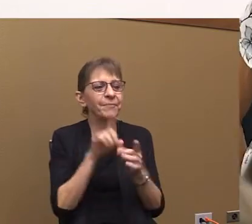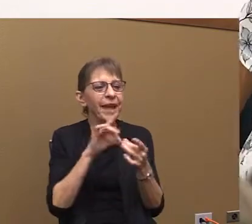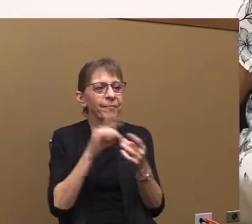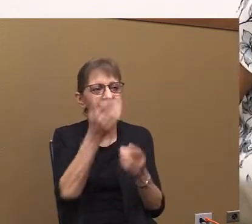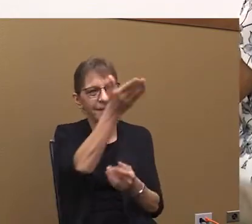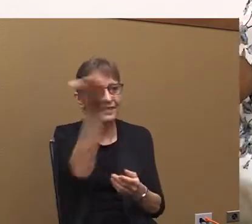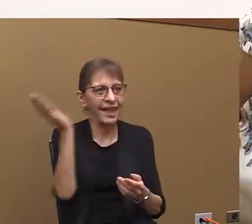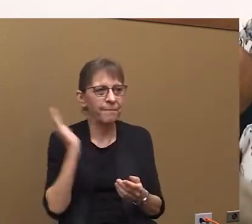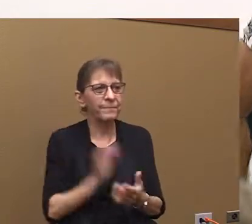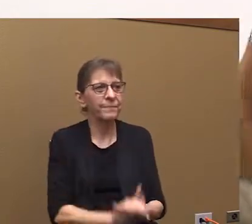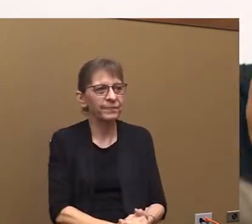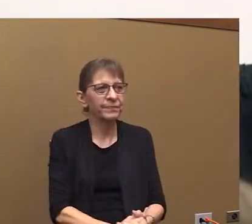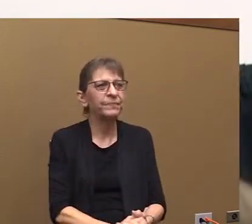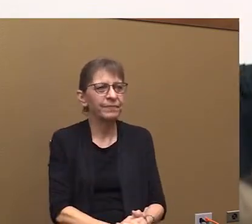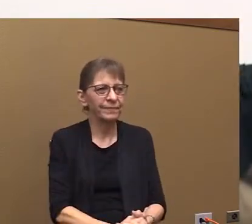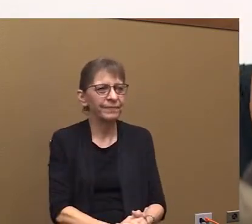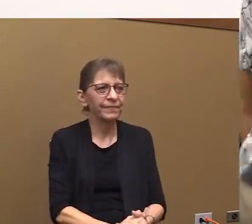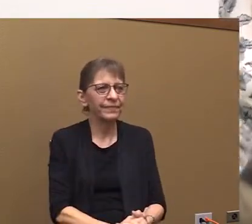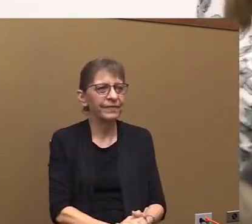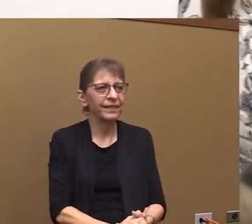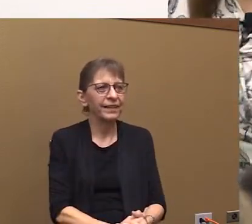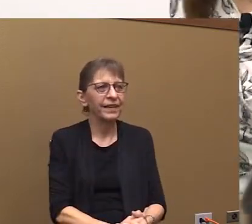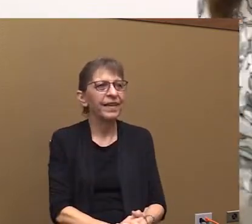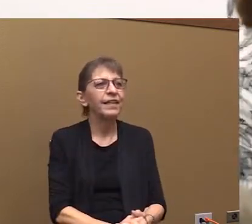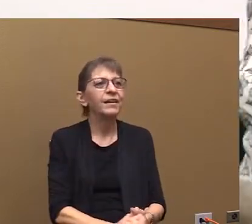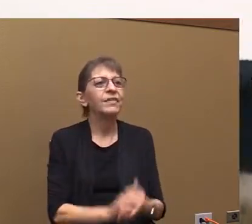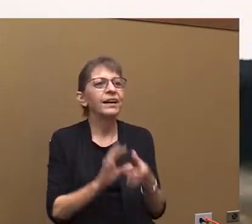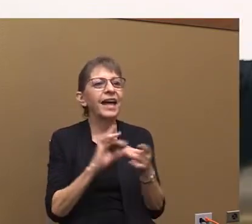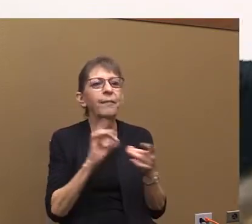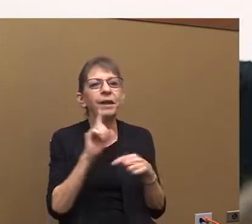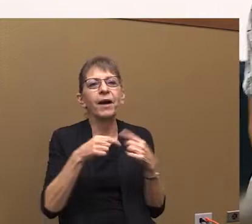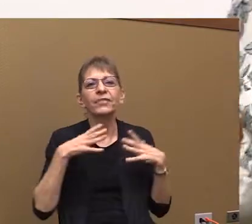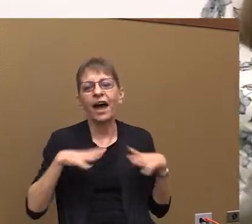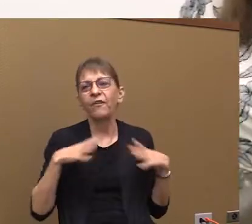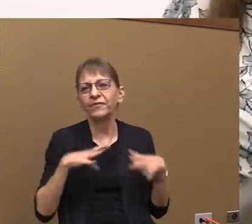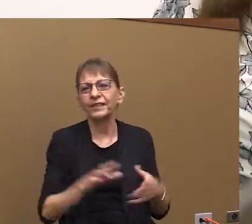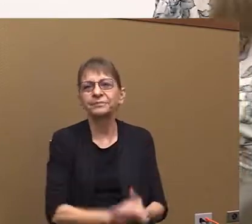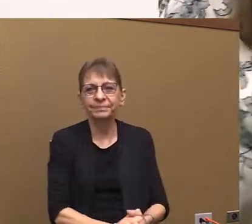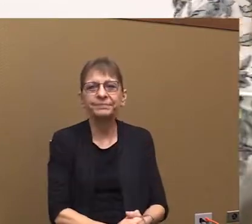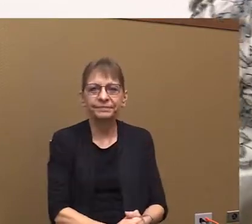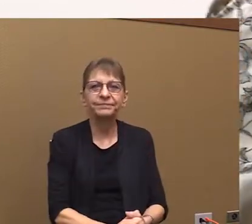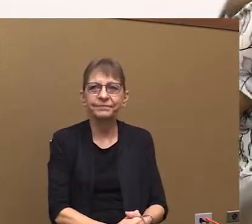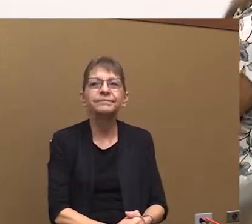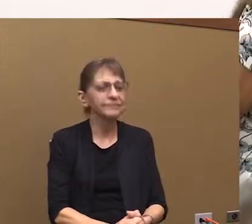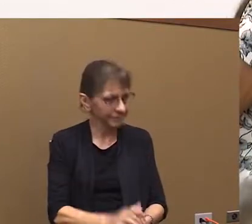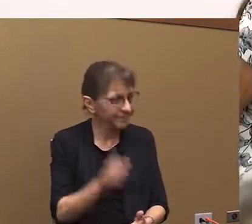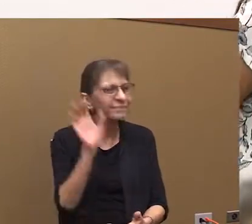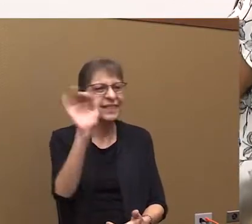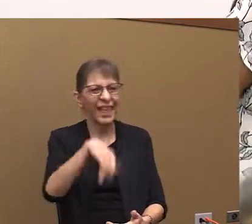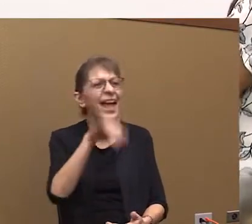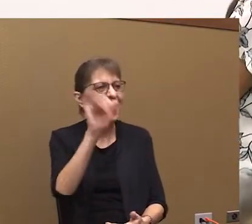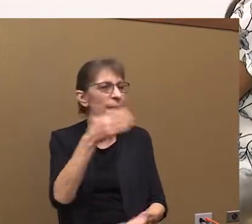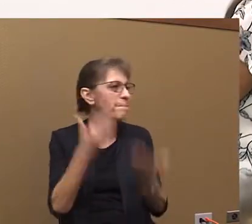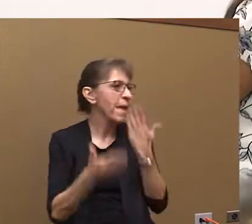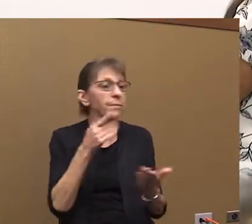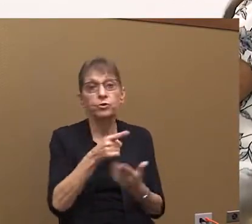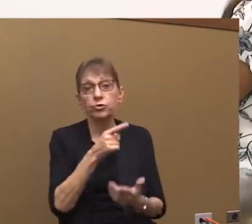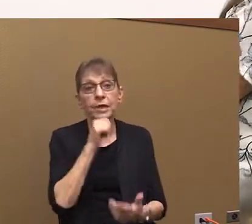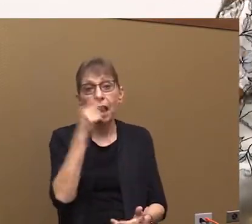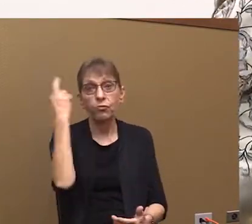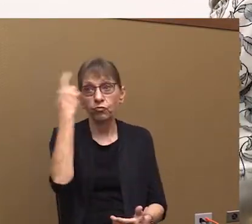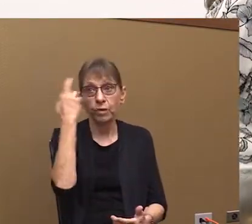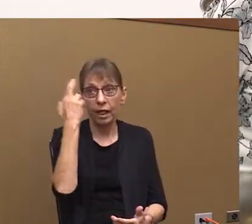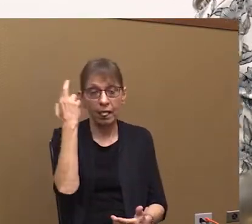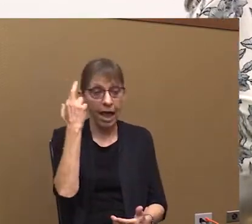We had the same comments as them. The same comments, that maybe she didn't know it wasn't, maybe she didn't